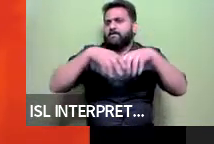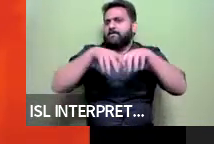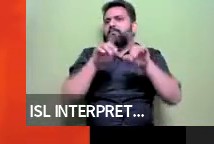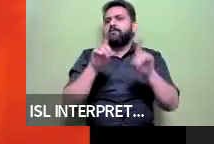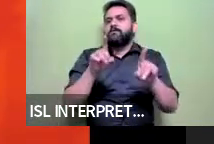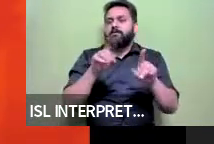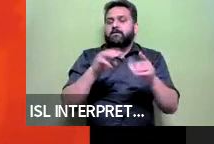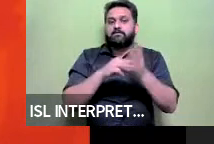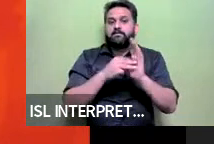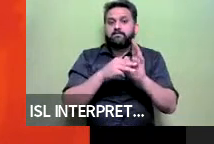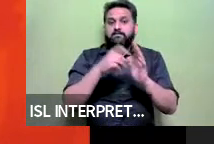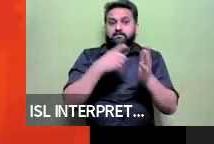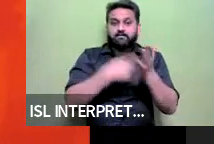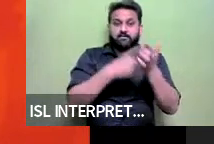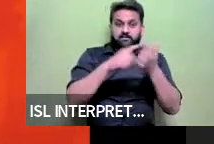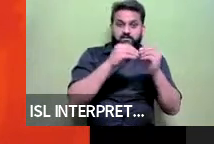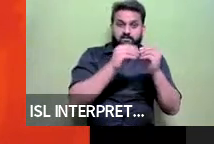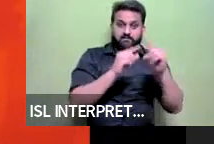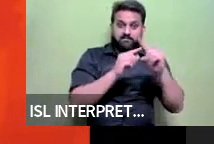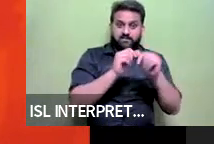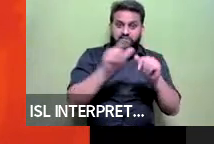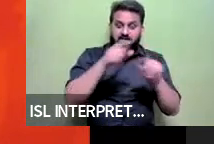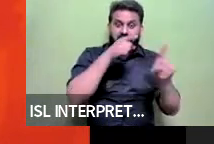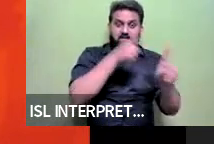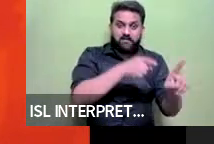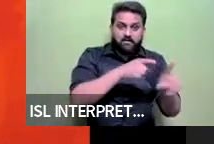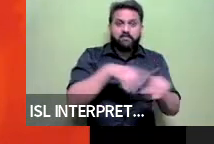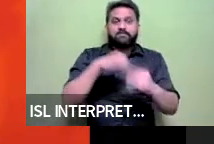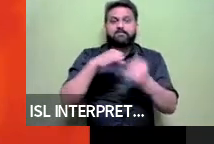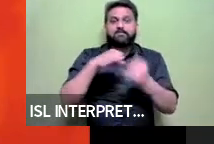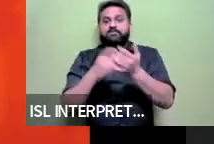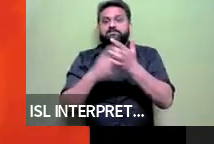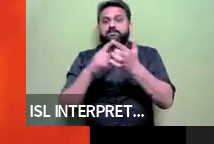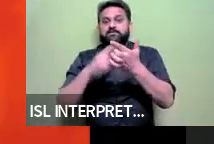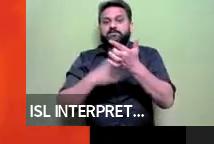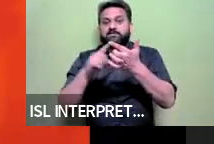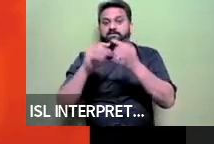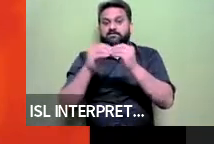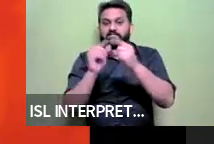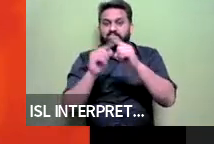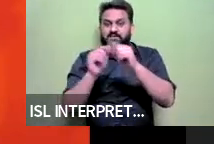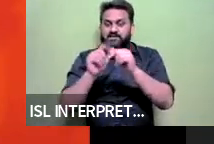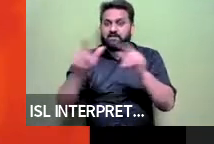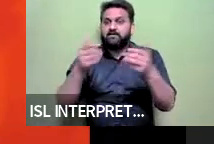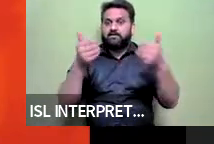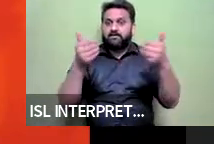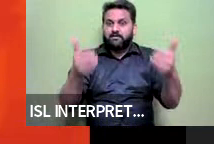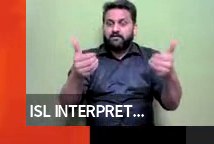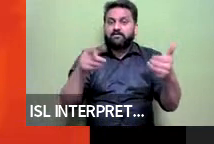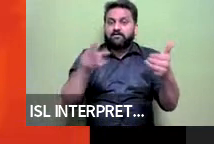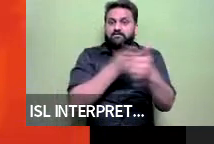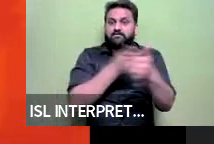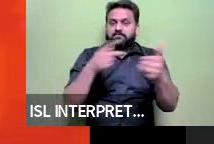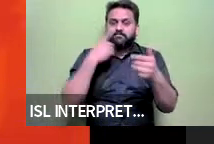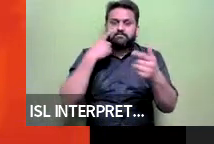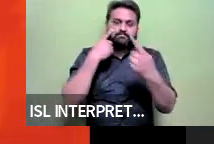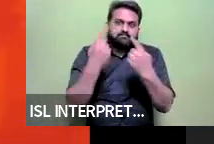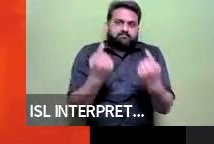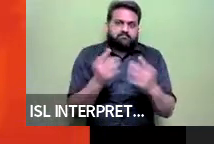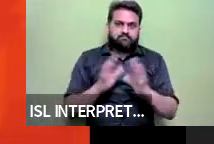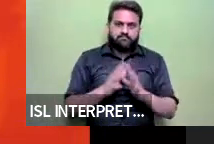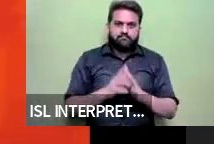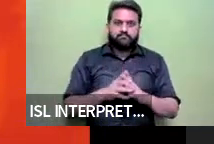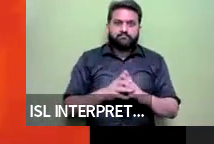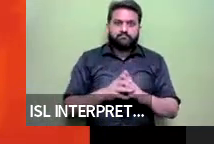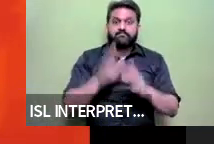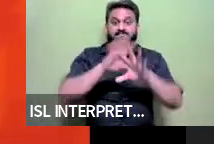the rebuttal and sur-rebuttal can take one team as a champion and the another team as a runner-up. So this is what happens. Apart from